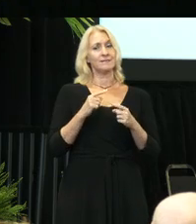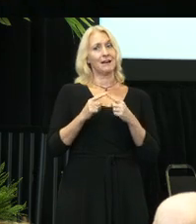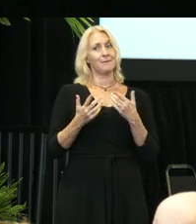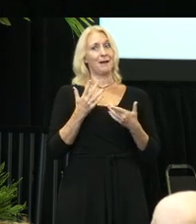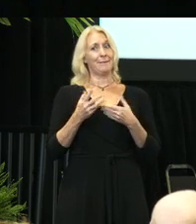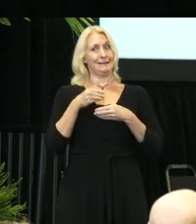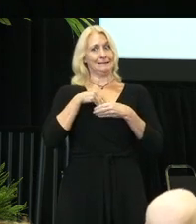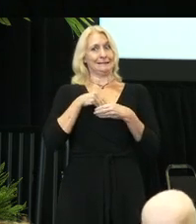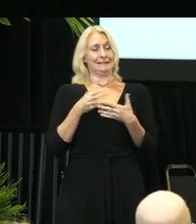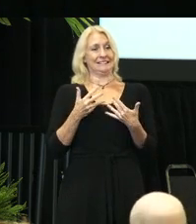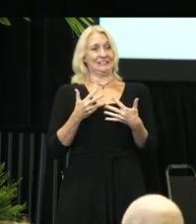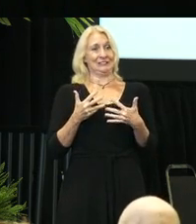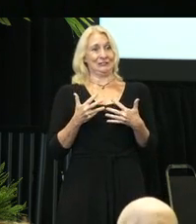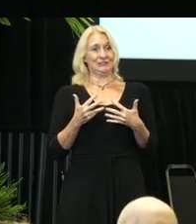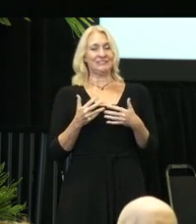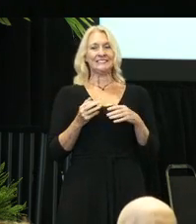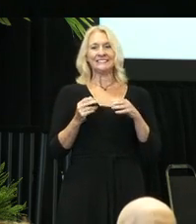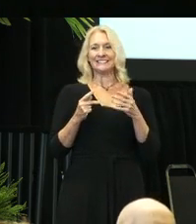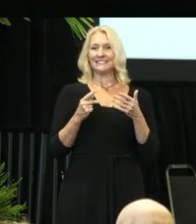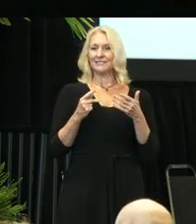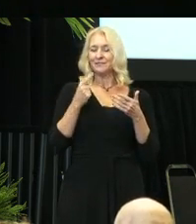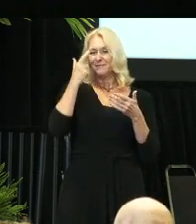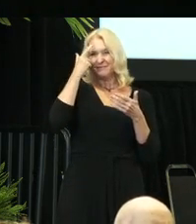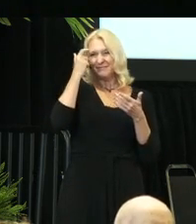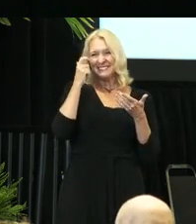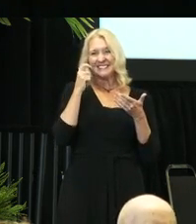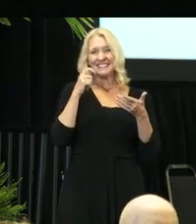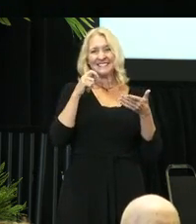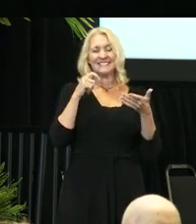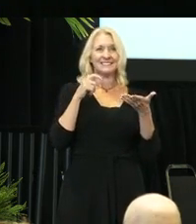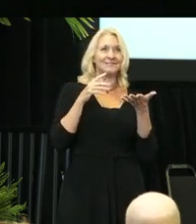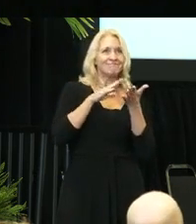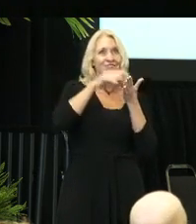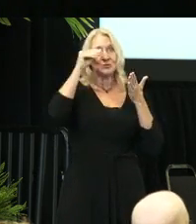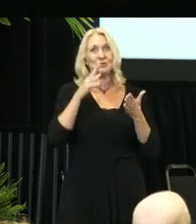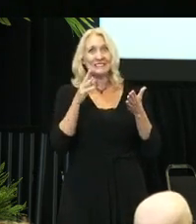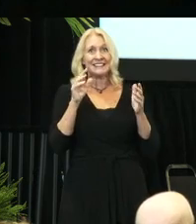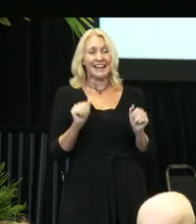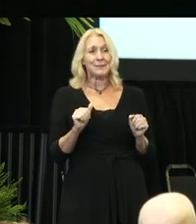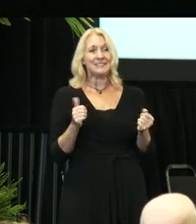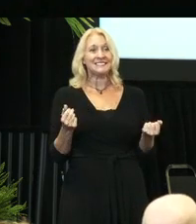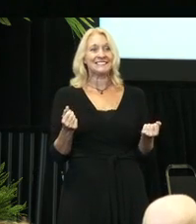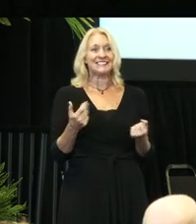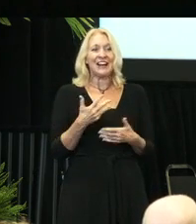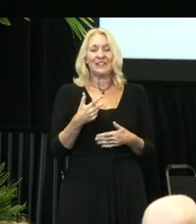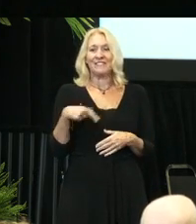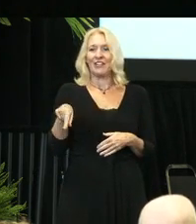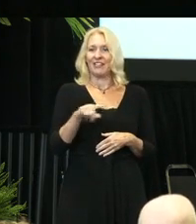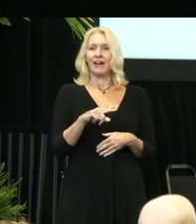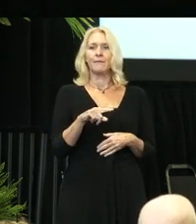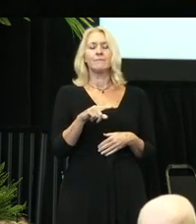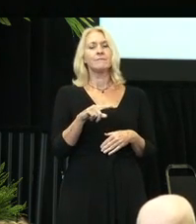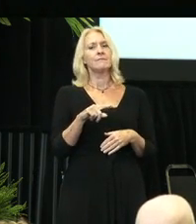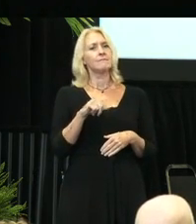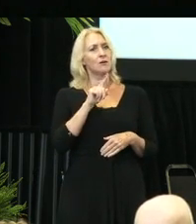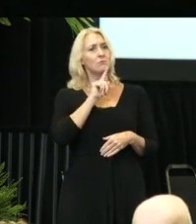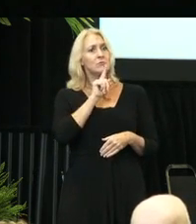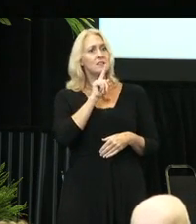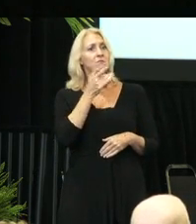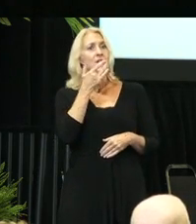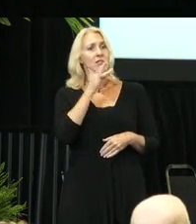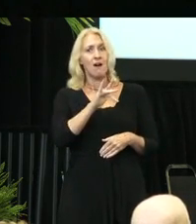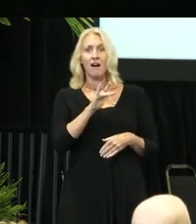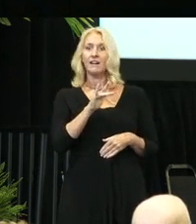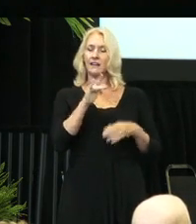to simply just being a student. And it is our privilege to be able to help students overcome those